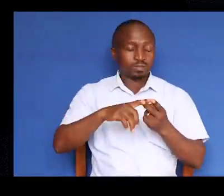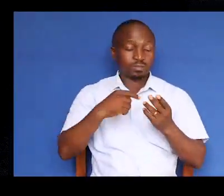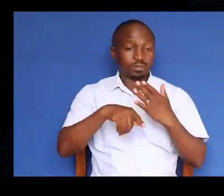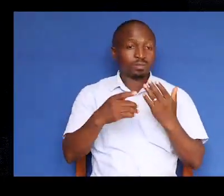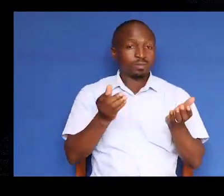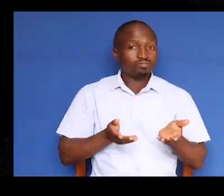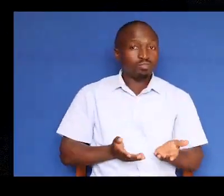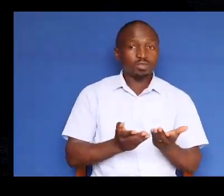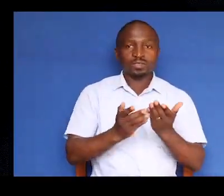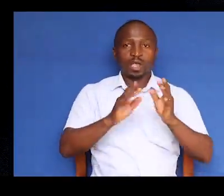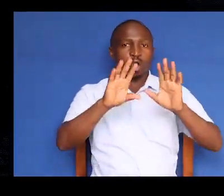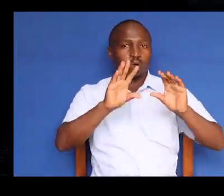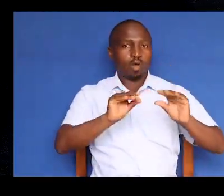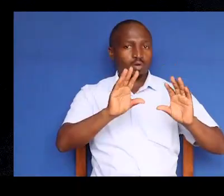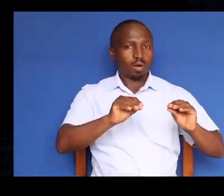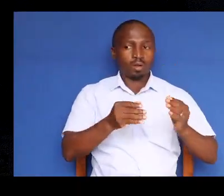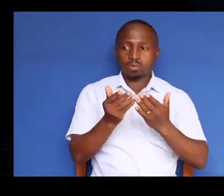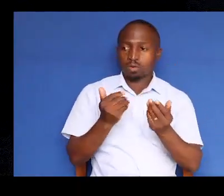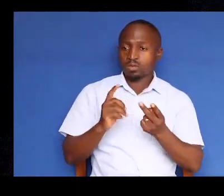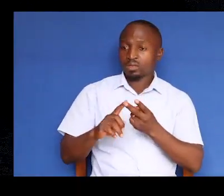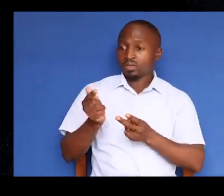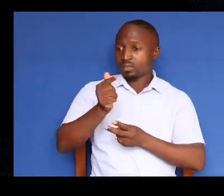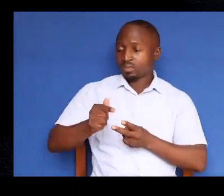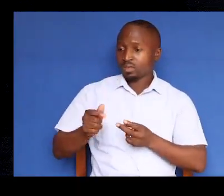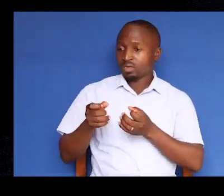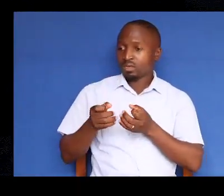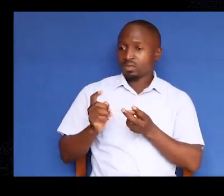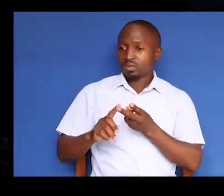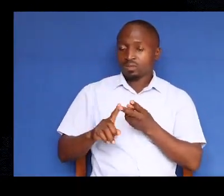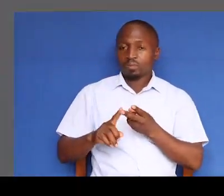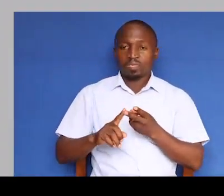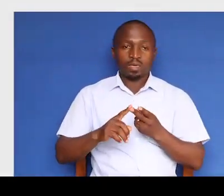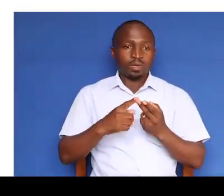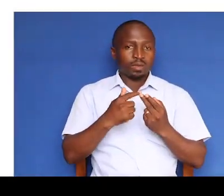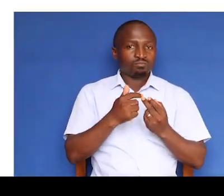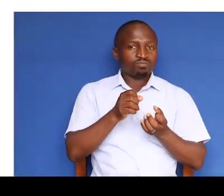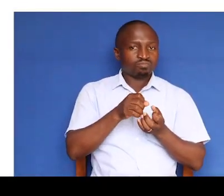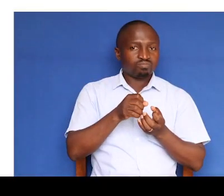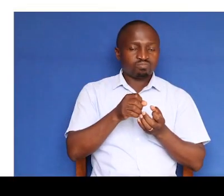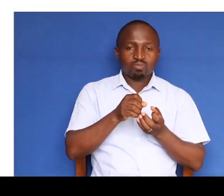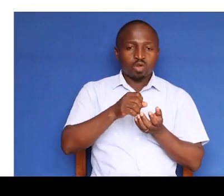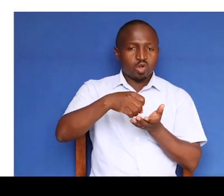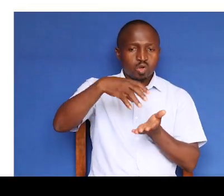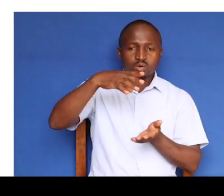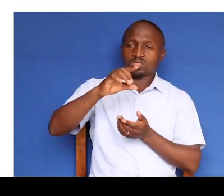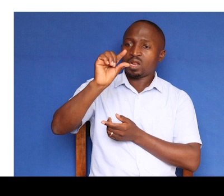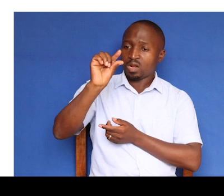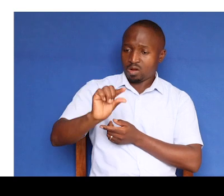because Tanzania has low opportunity cost in making production of cotton